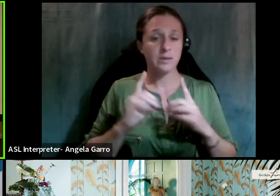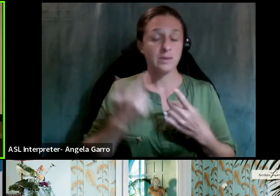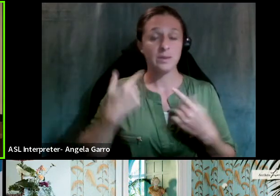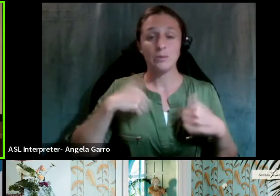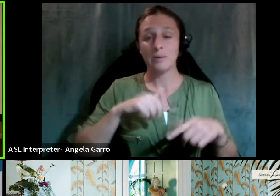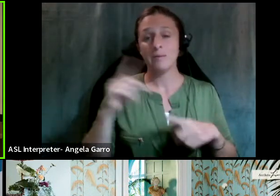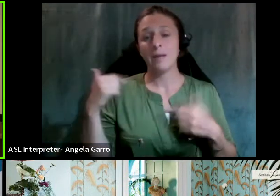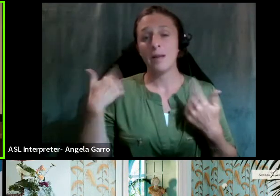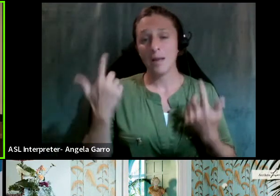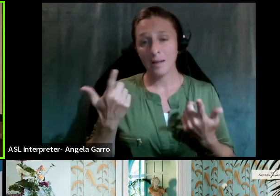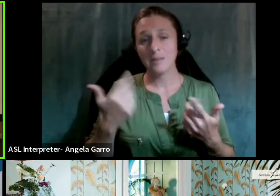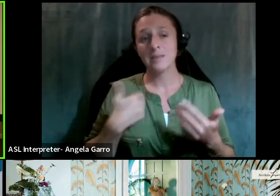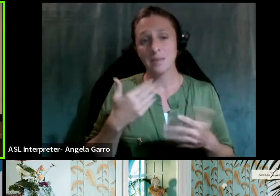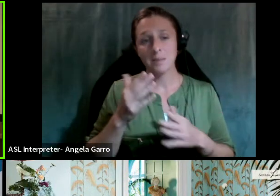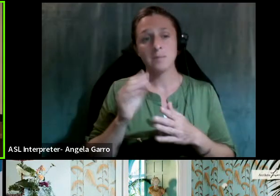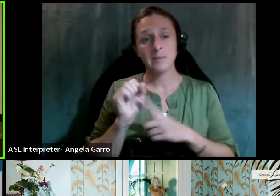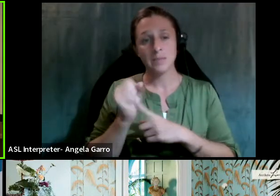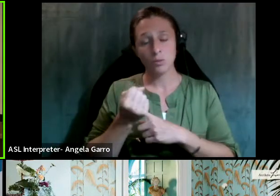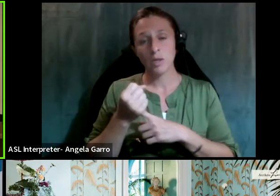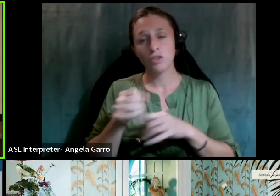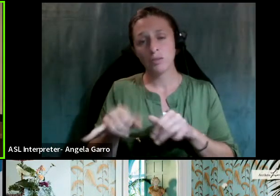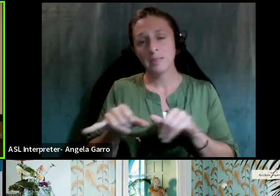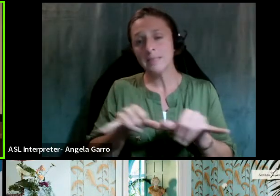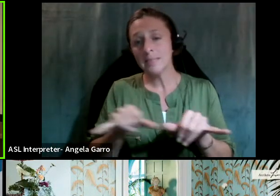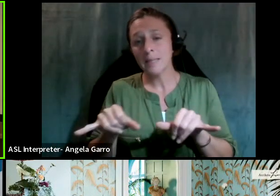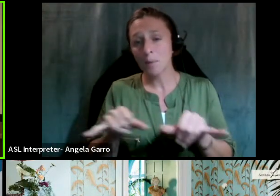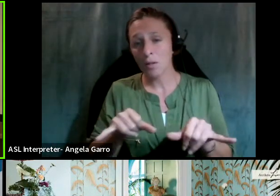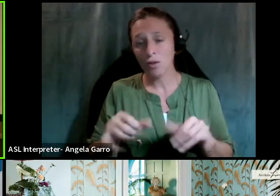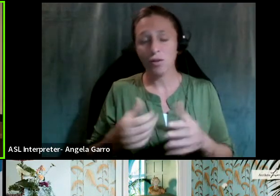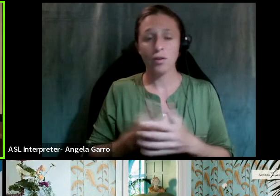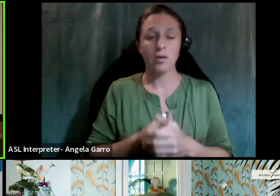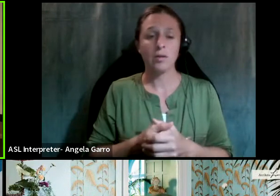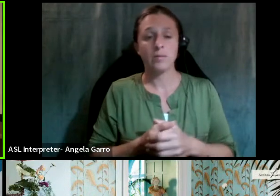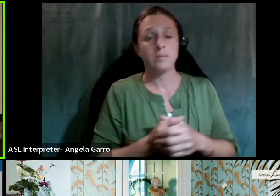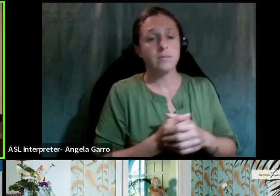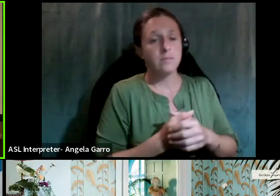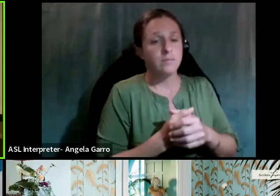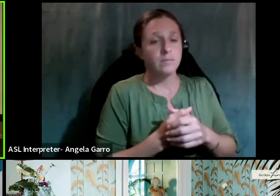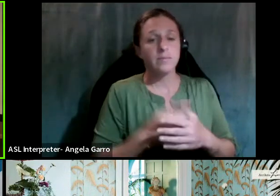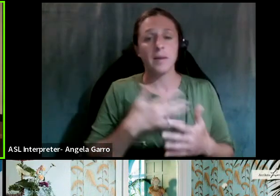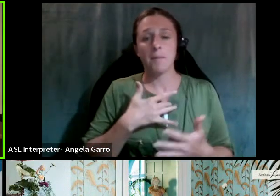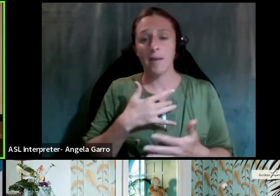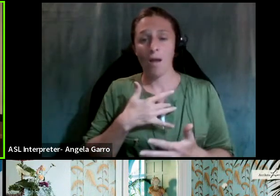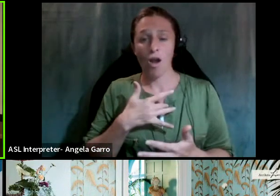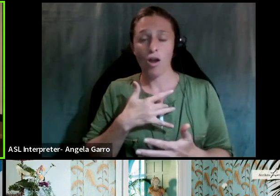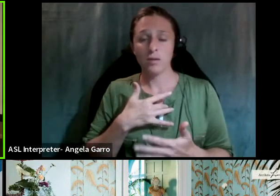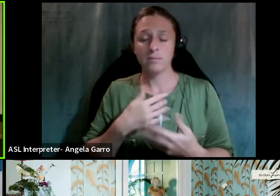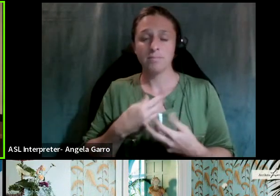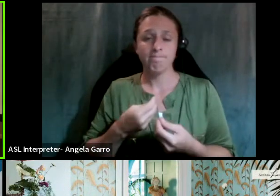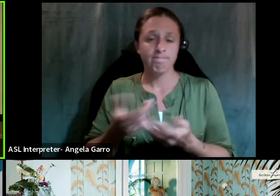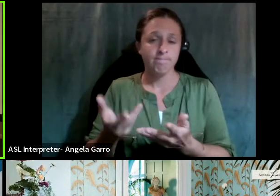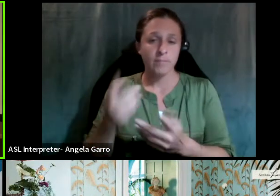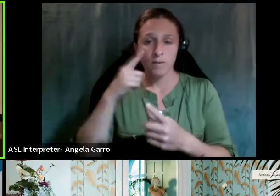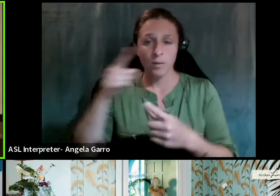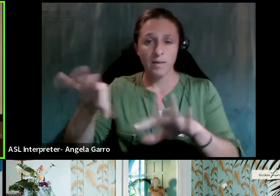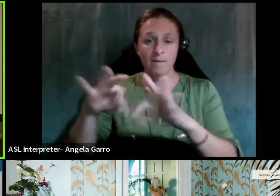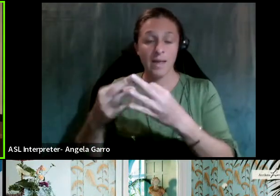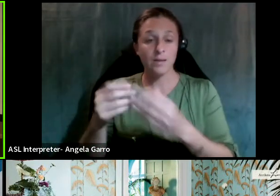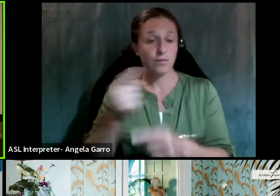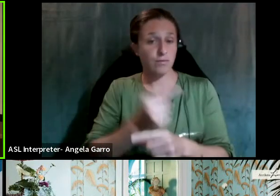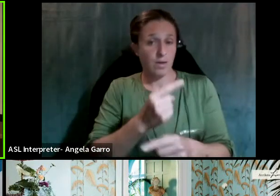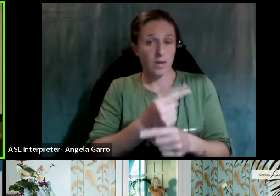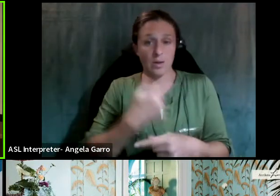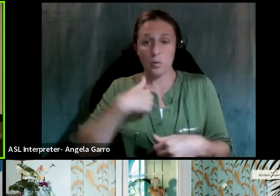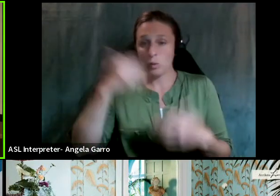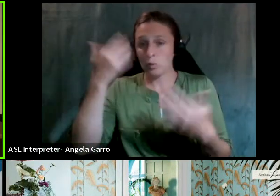some situations that are similar, and so my heart goes out to families. You're right, we don't know,